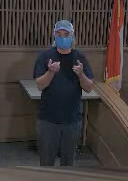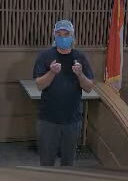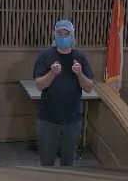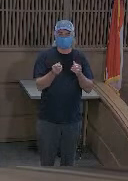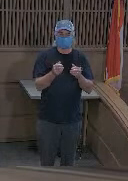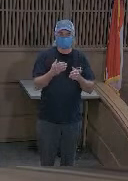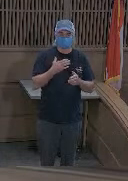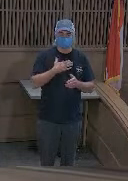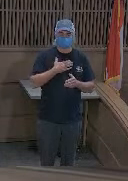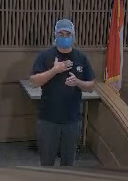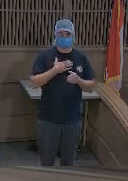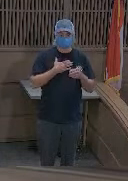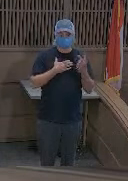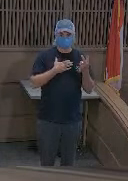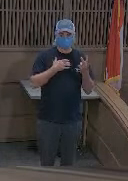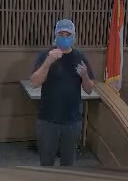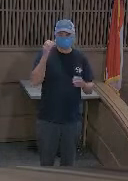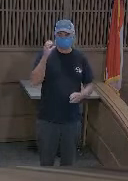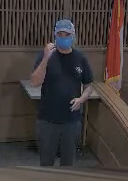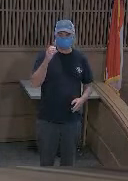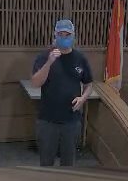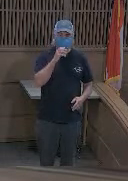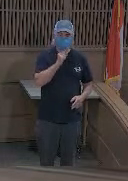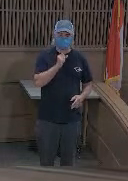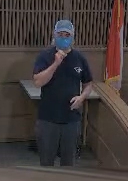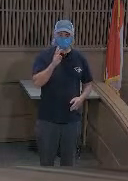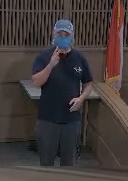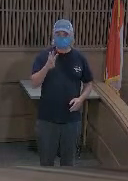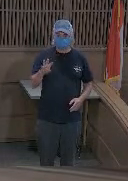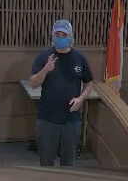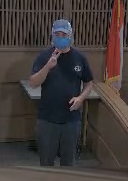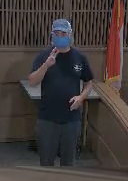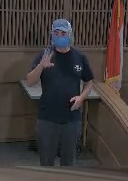cousins of mine, both 64, 65,